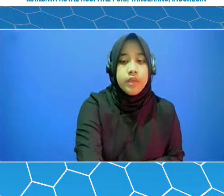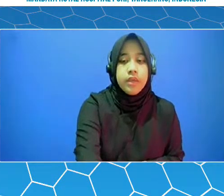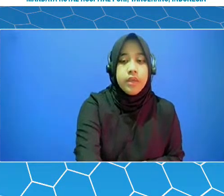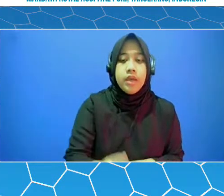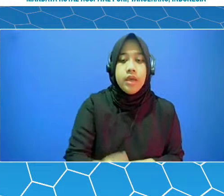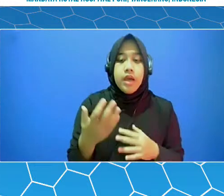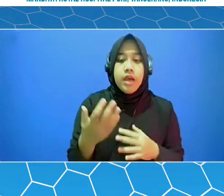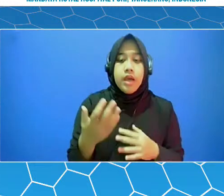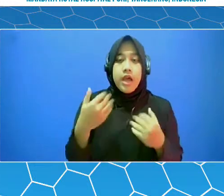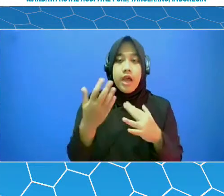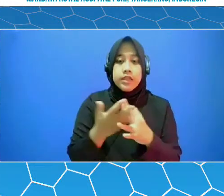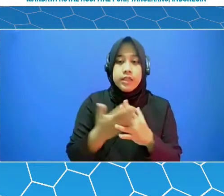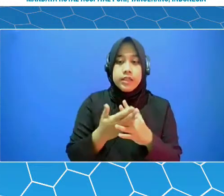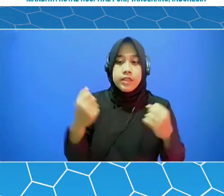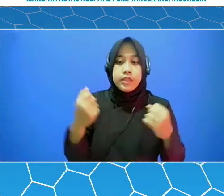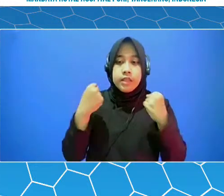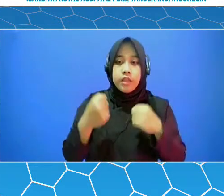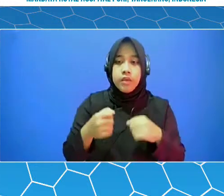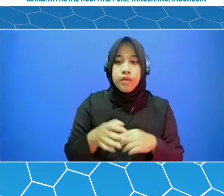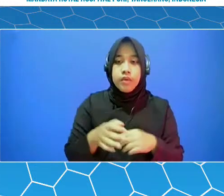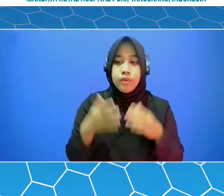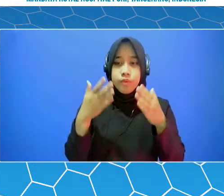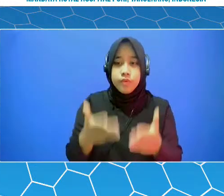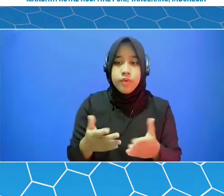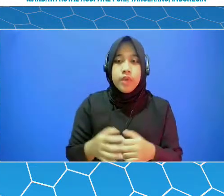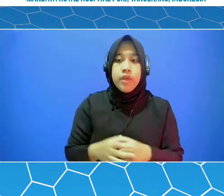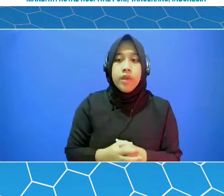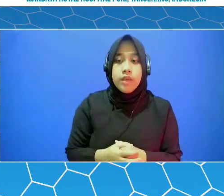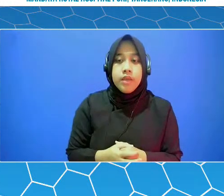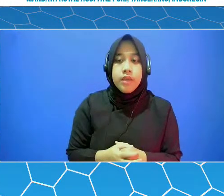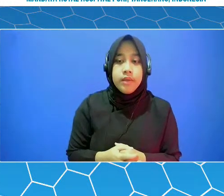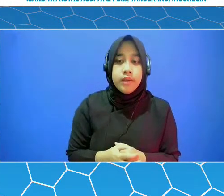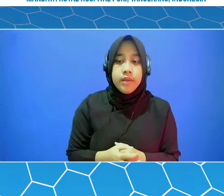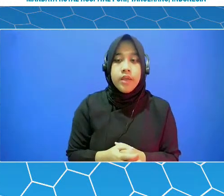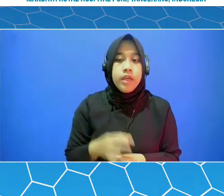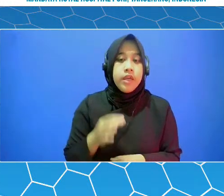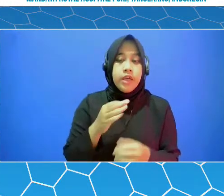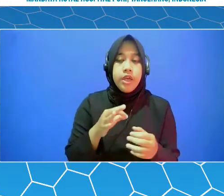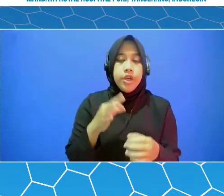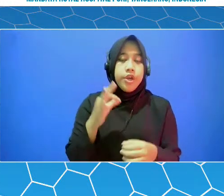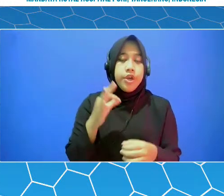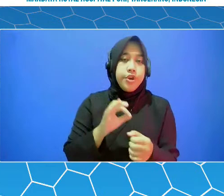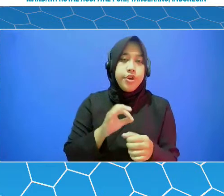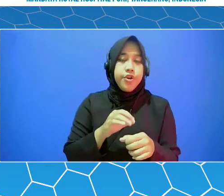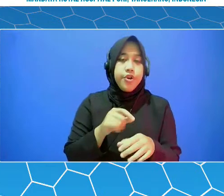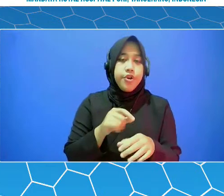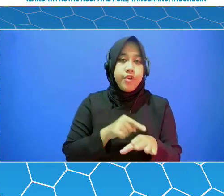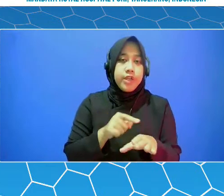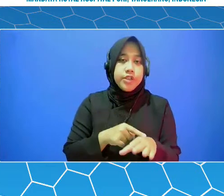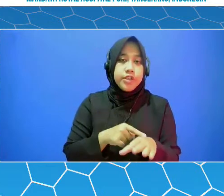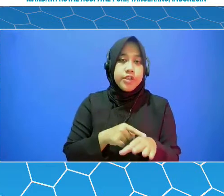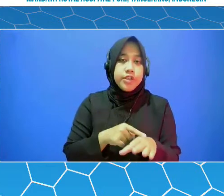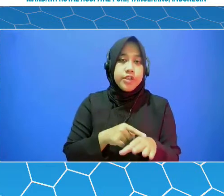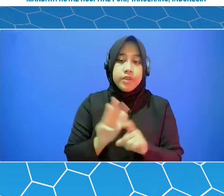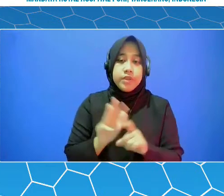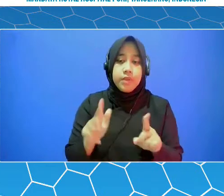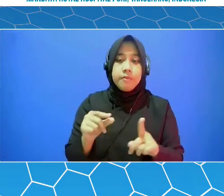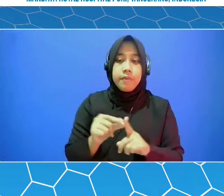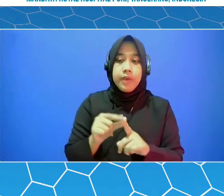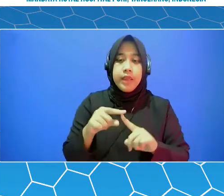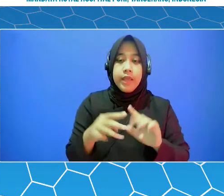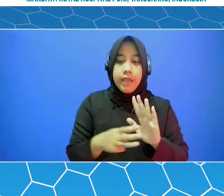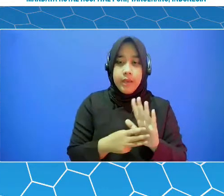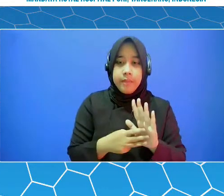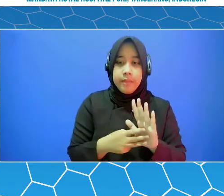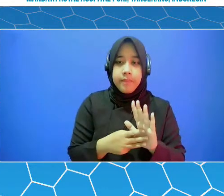is an increasing of mortality and morbidity from COVID-19 infection, especially in NCD populations. The second is there is an increasing